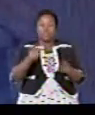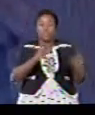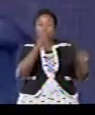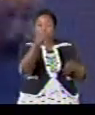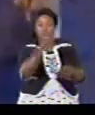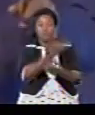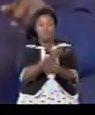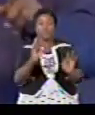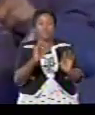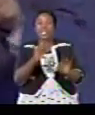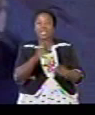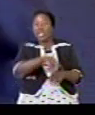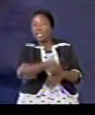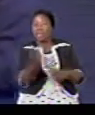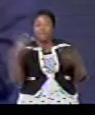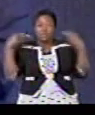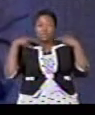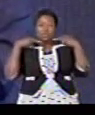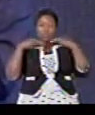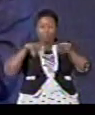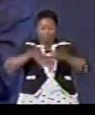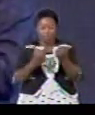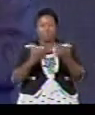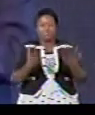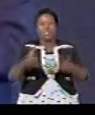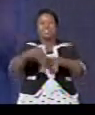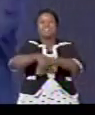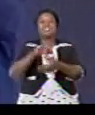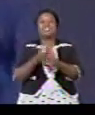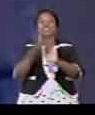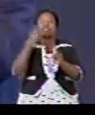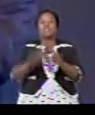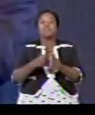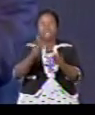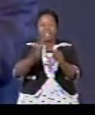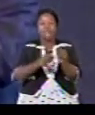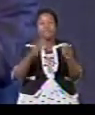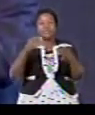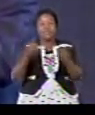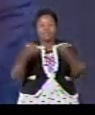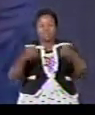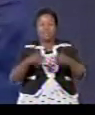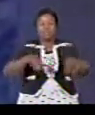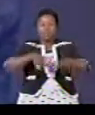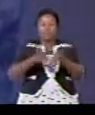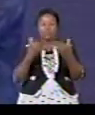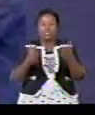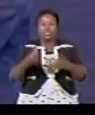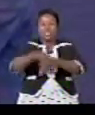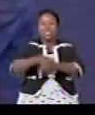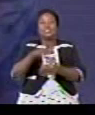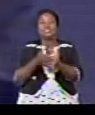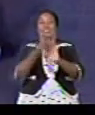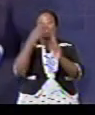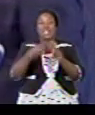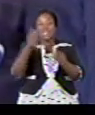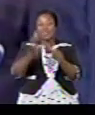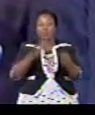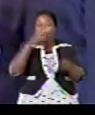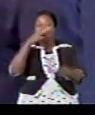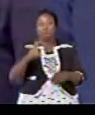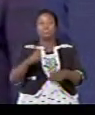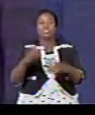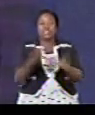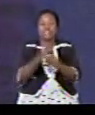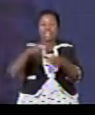free. Any yoke broken tonight, every chain broken tonight, every curse taken out